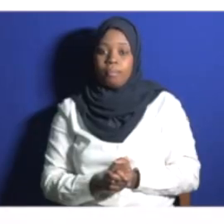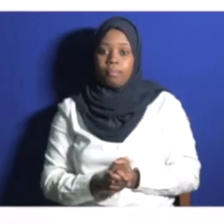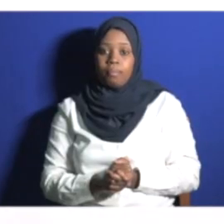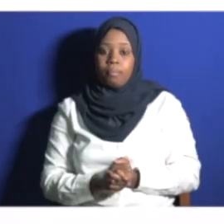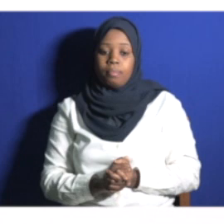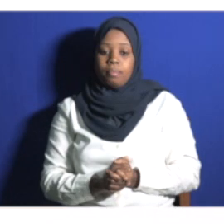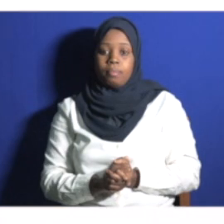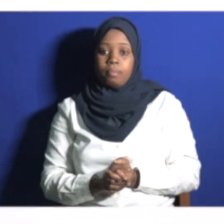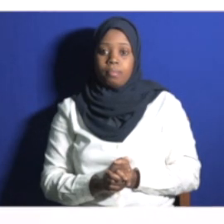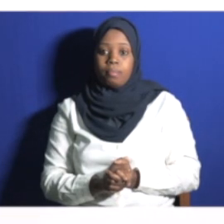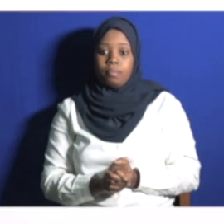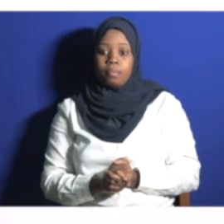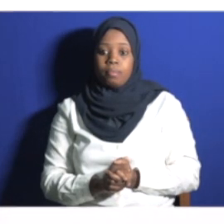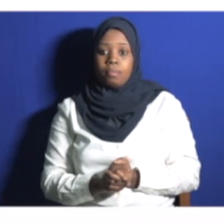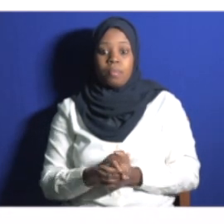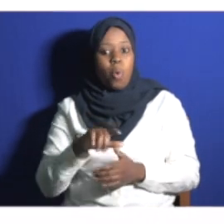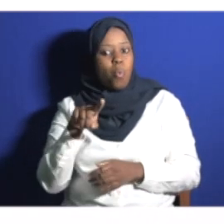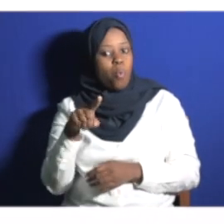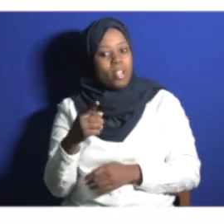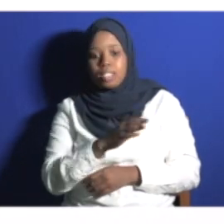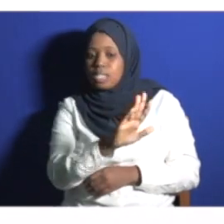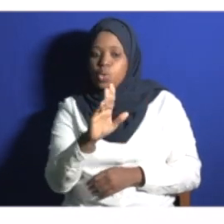What is your answer?